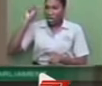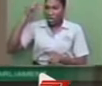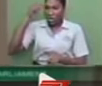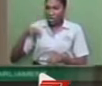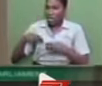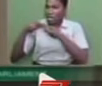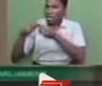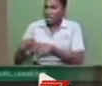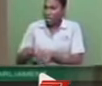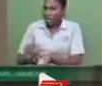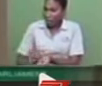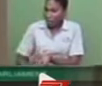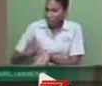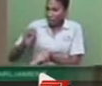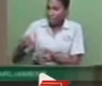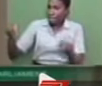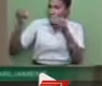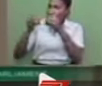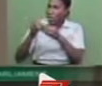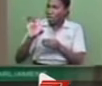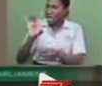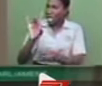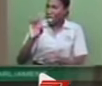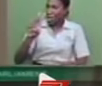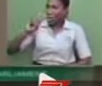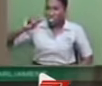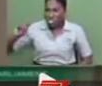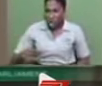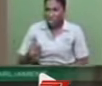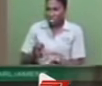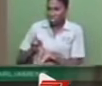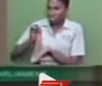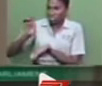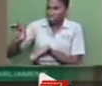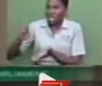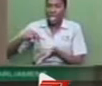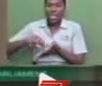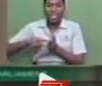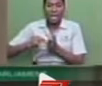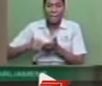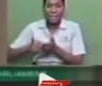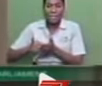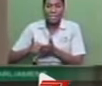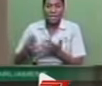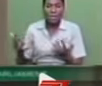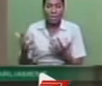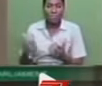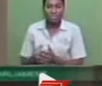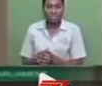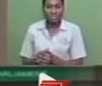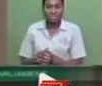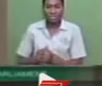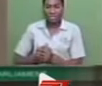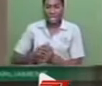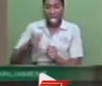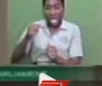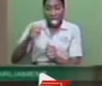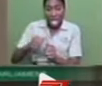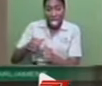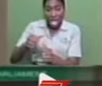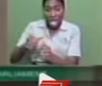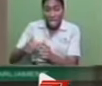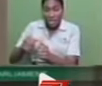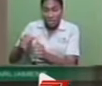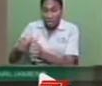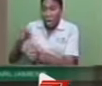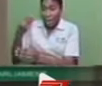$82,437,758. This means that every single 82,437,758, every single individual, if you divide it up, will